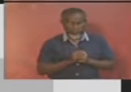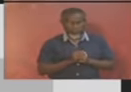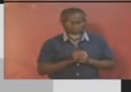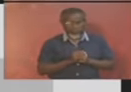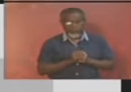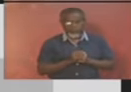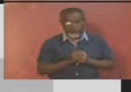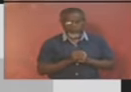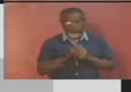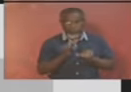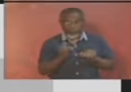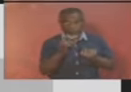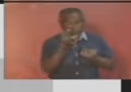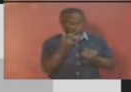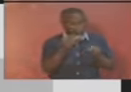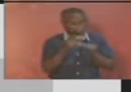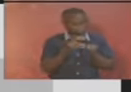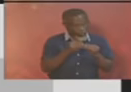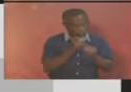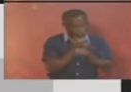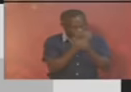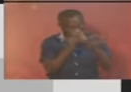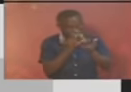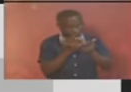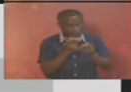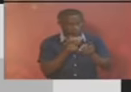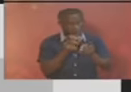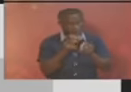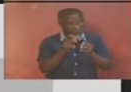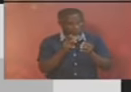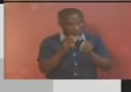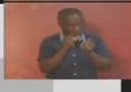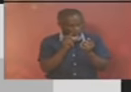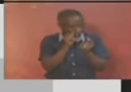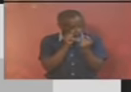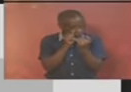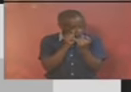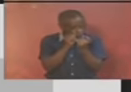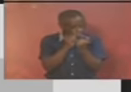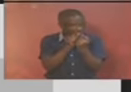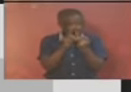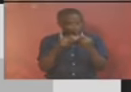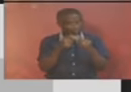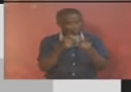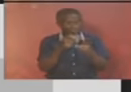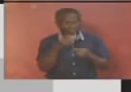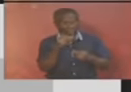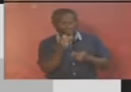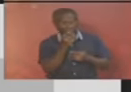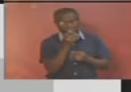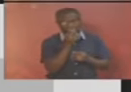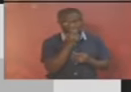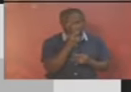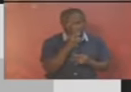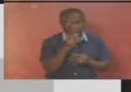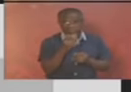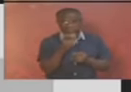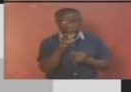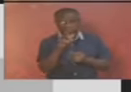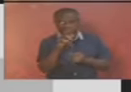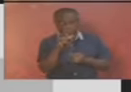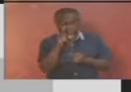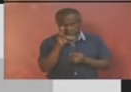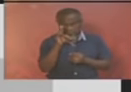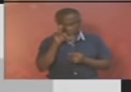Again, a little further detail onto the actual comorbidities that we're seeing. So diabetes, again, the